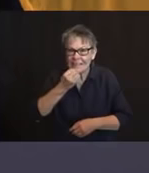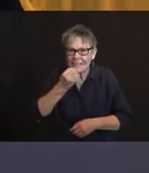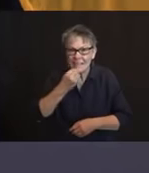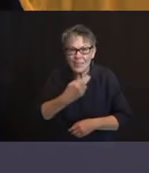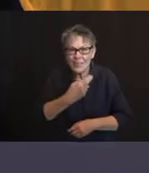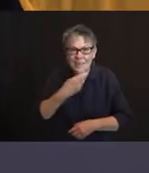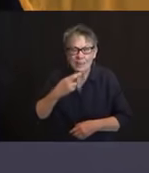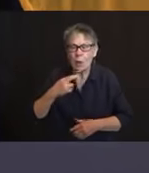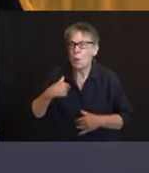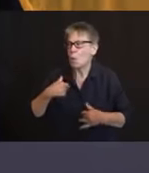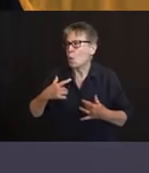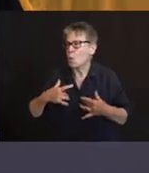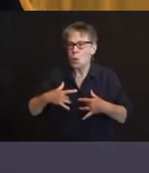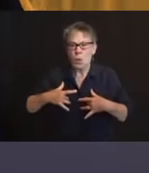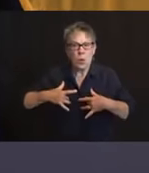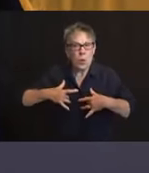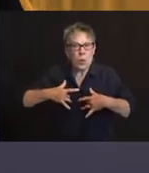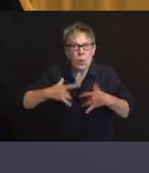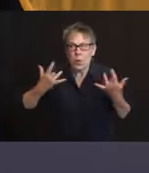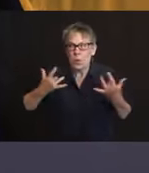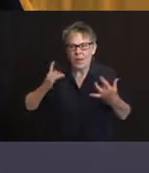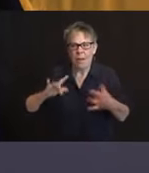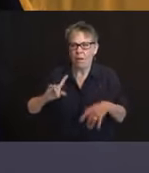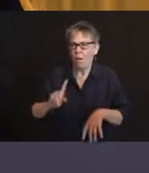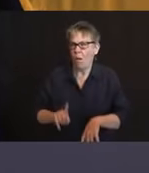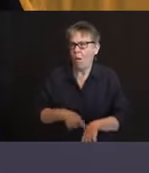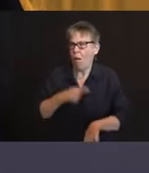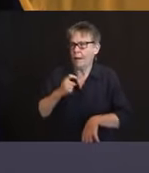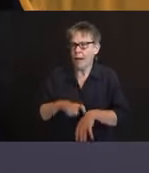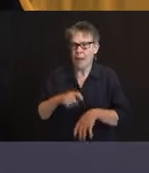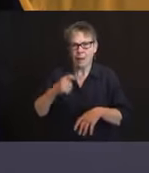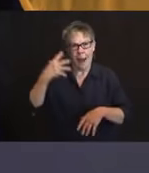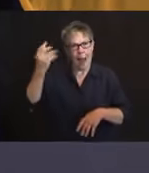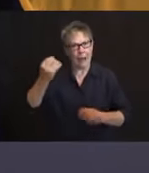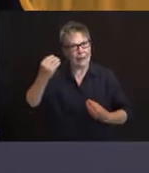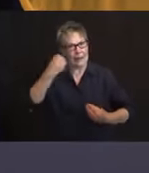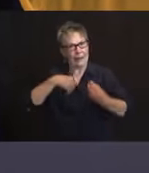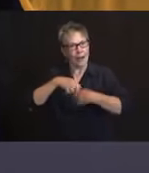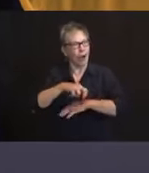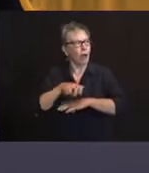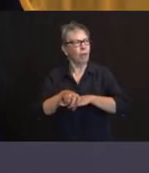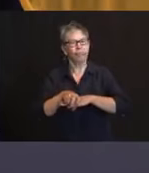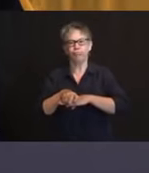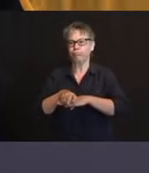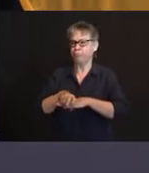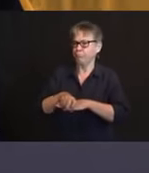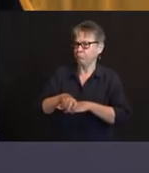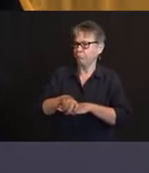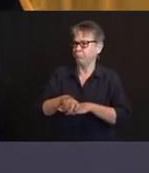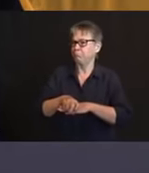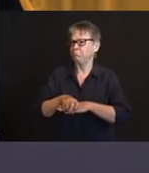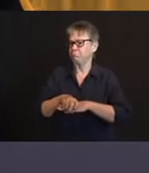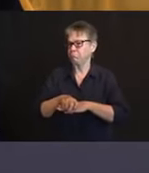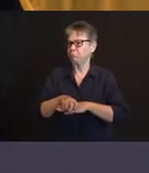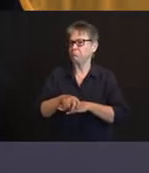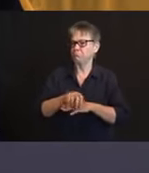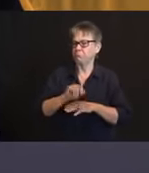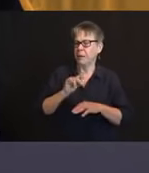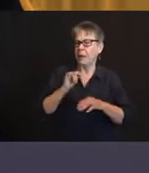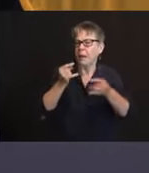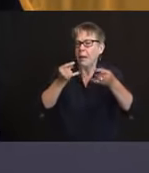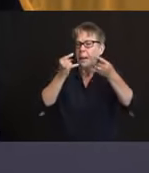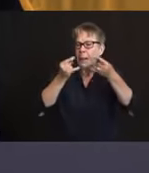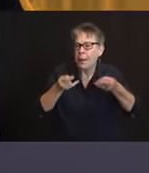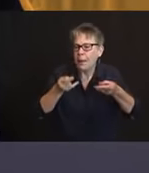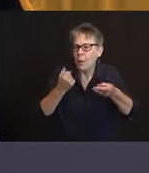in many, many months. I want to mask up and just say a couple of quick things as we go. Judy and Ed, thank you,